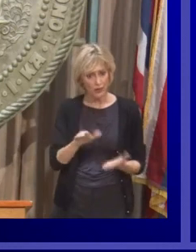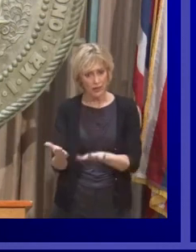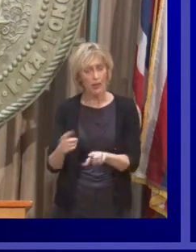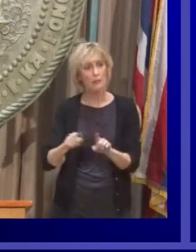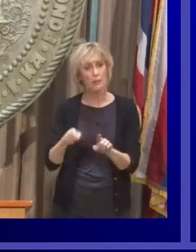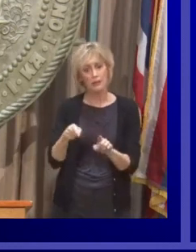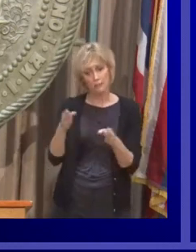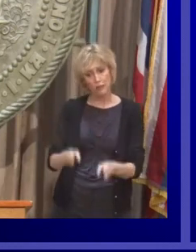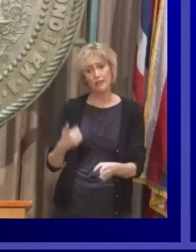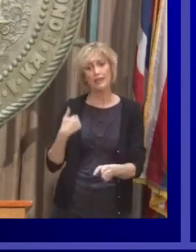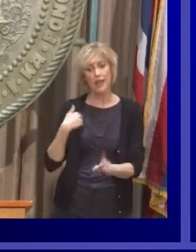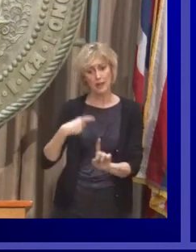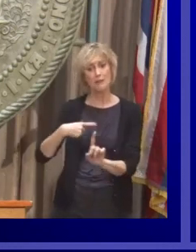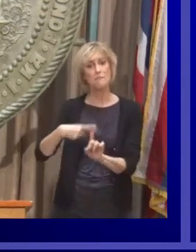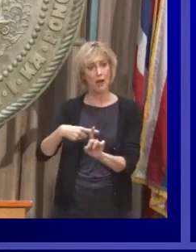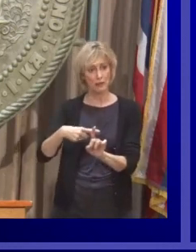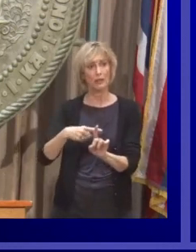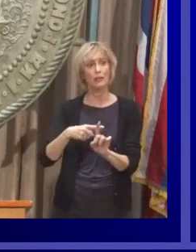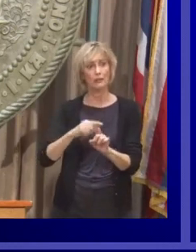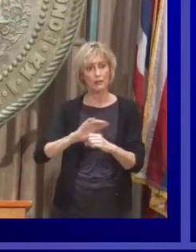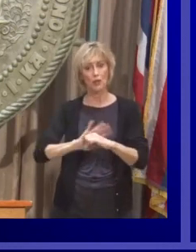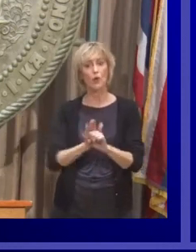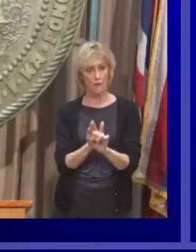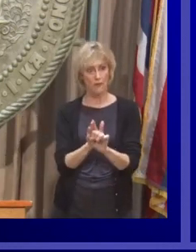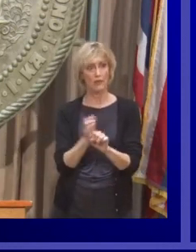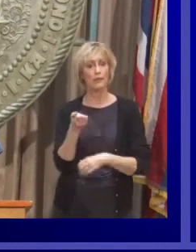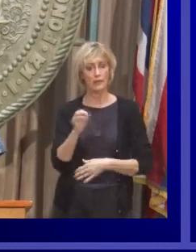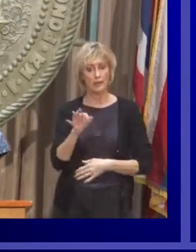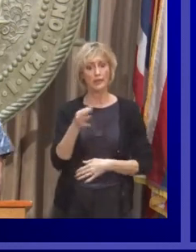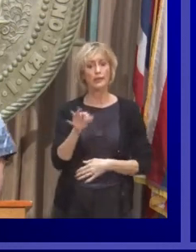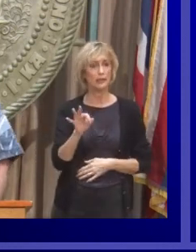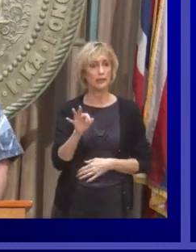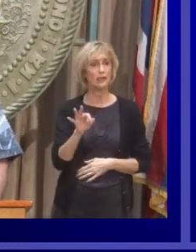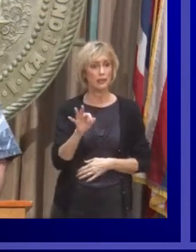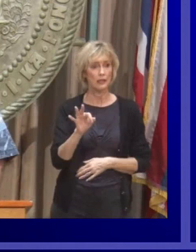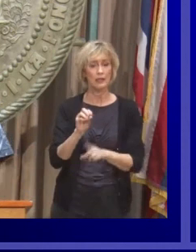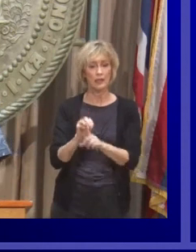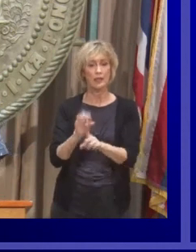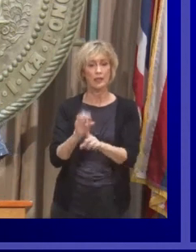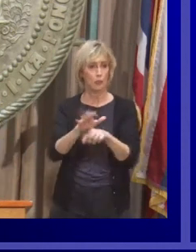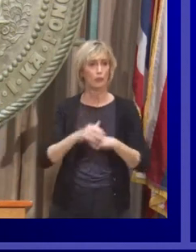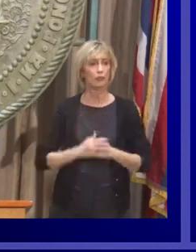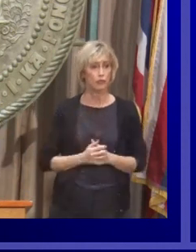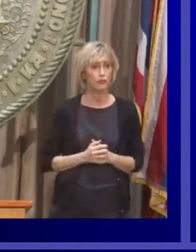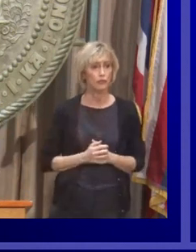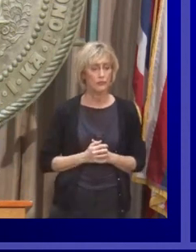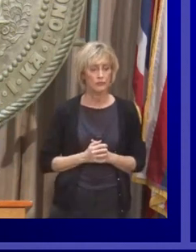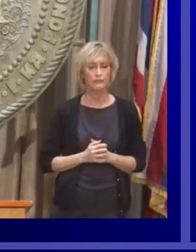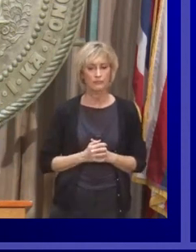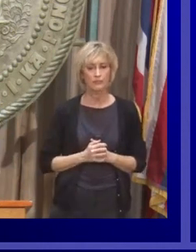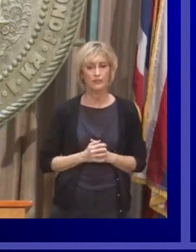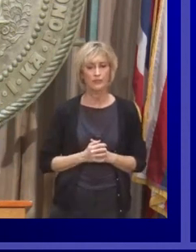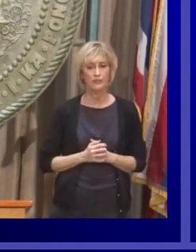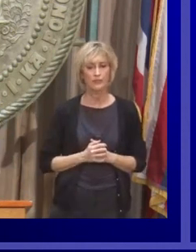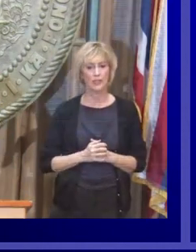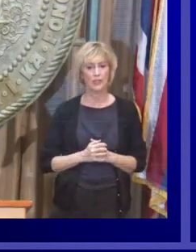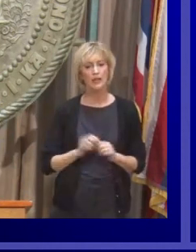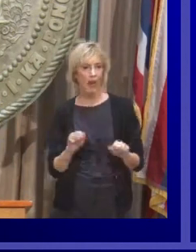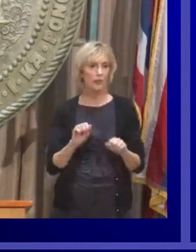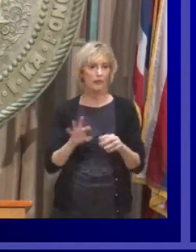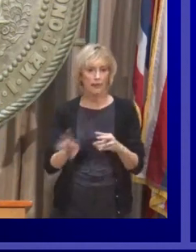did have a positive COVID-19 associated exposure, and it possibly did